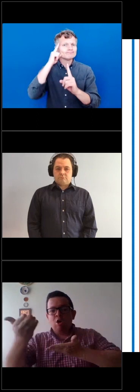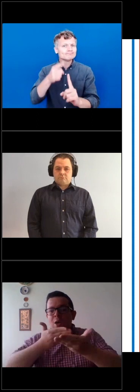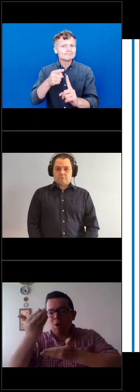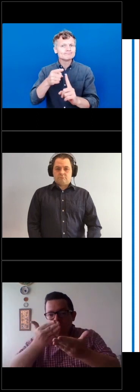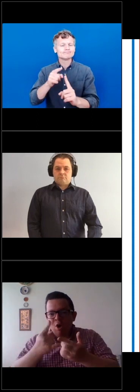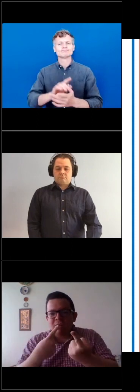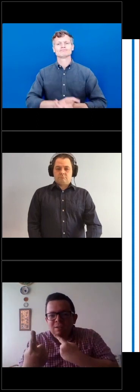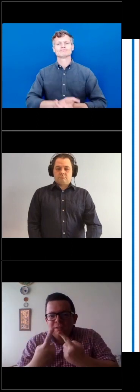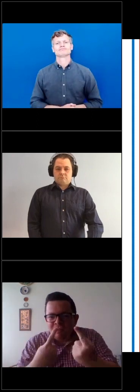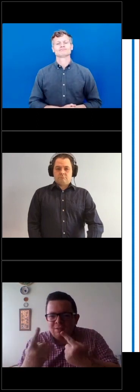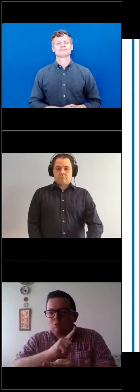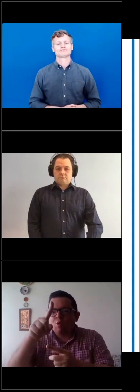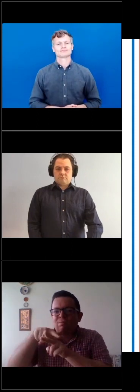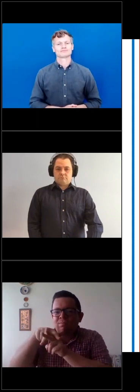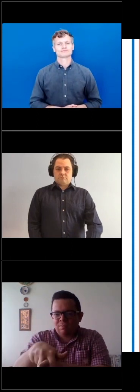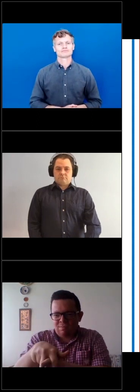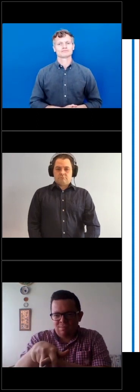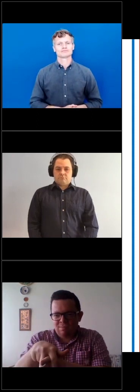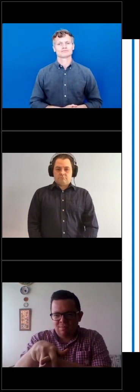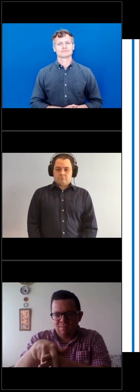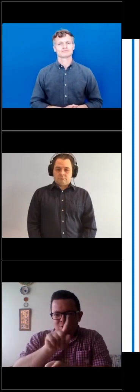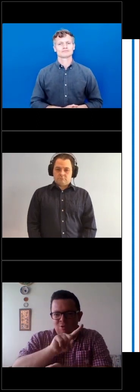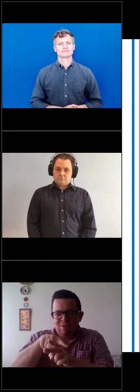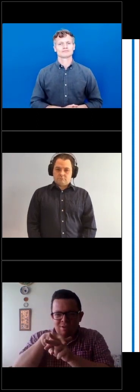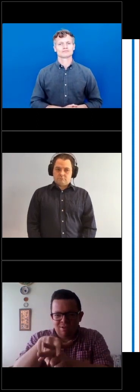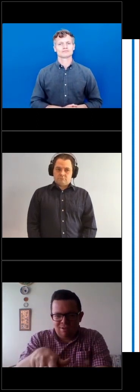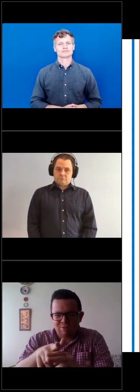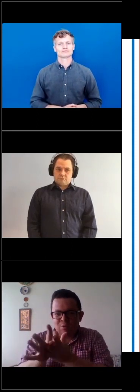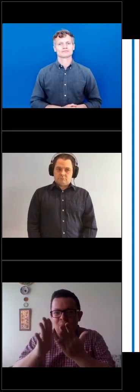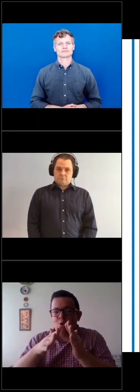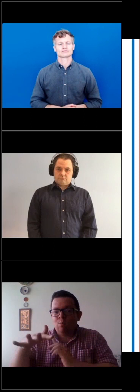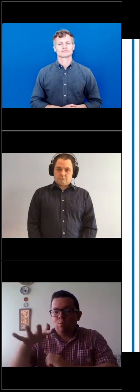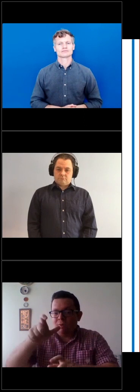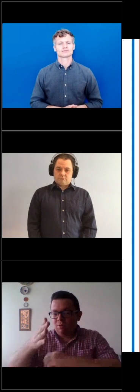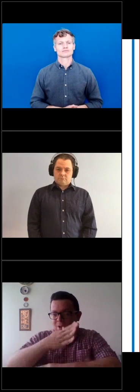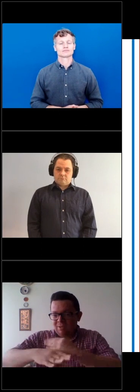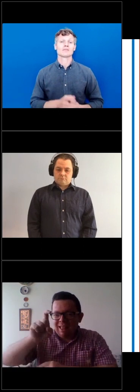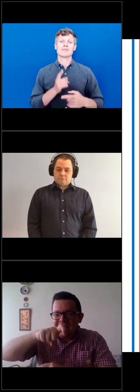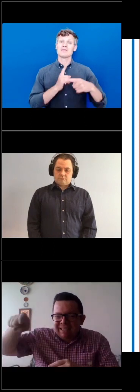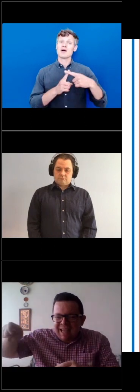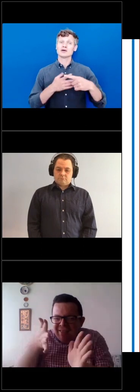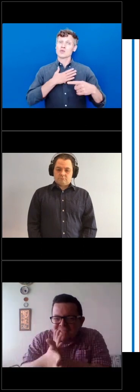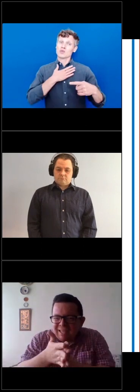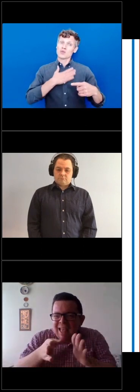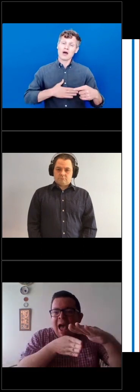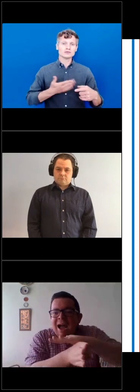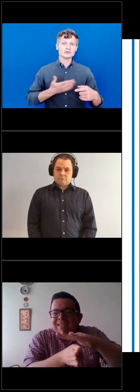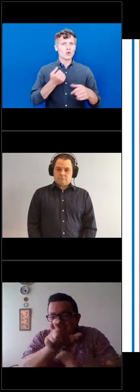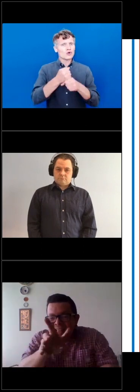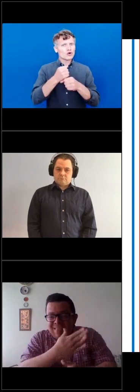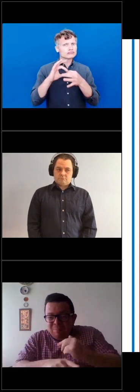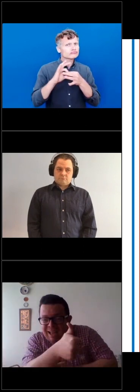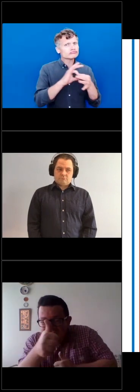And collaborate on interventions to ensure non-discrimination, increase understanding